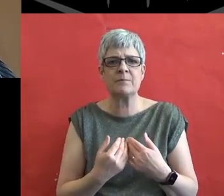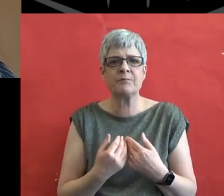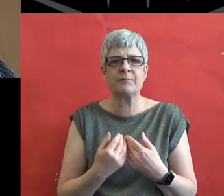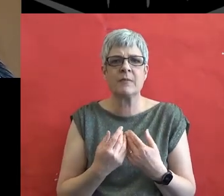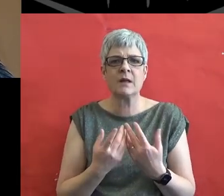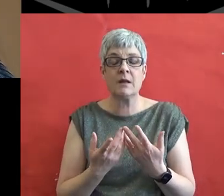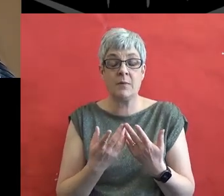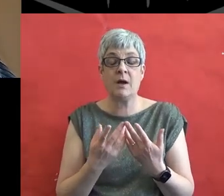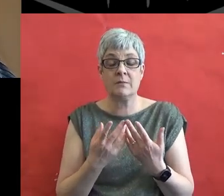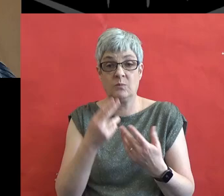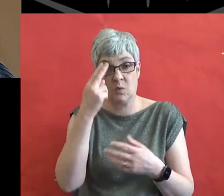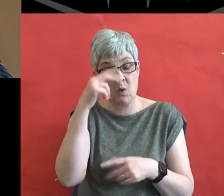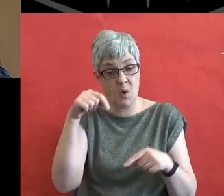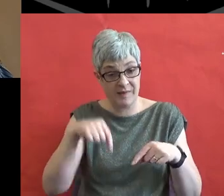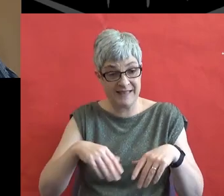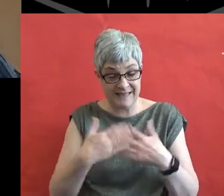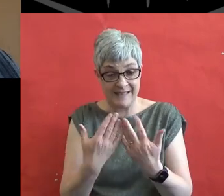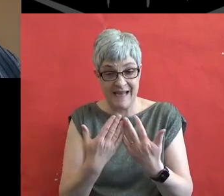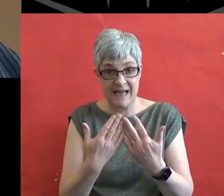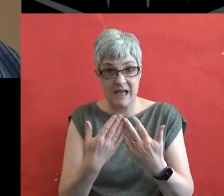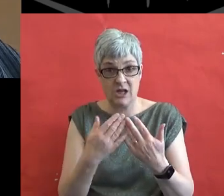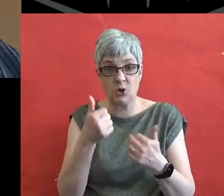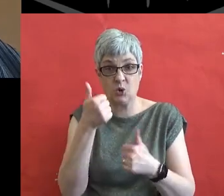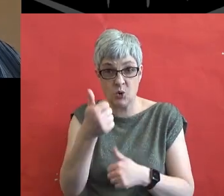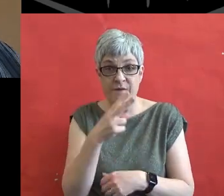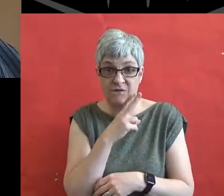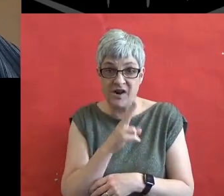And yet we call this day Good Friday,